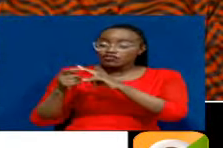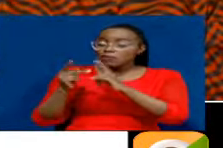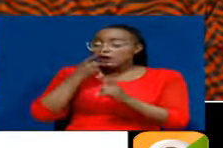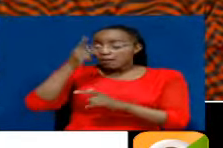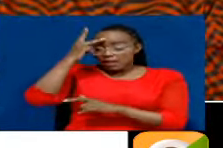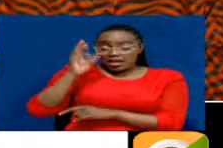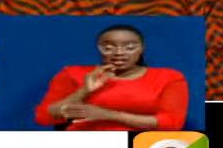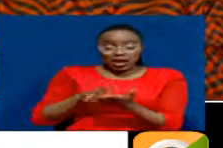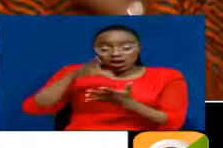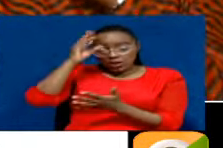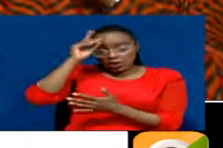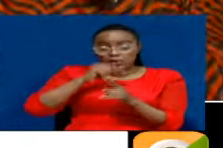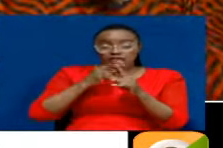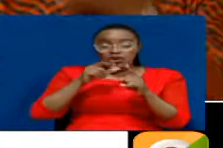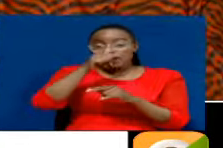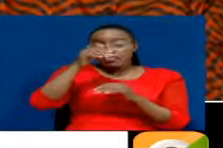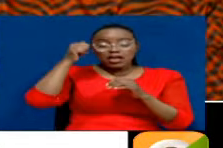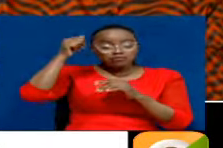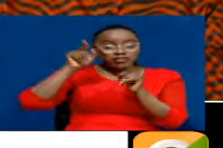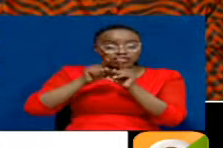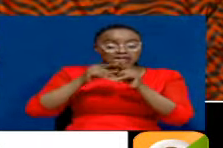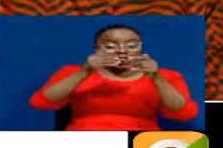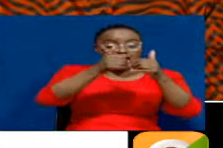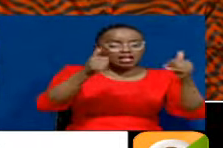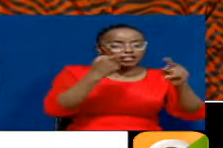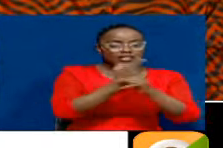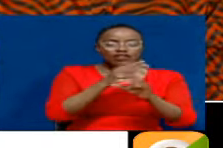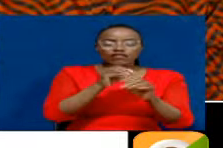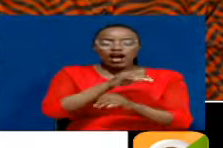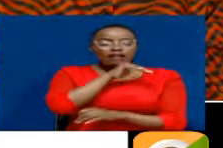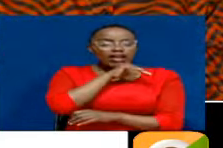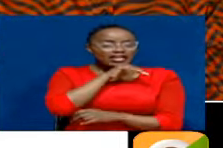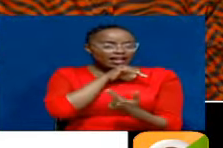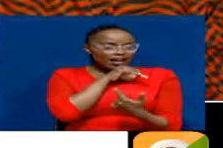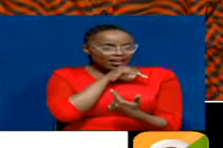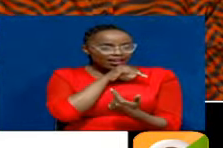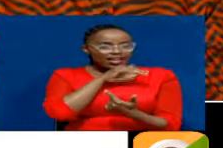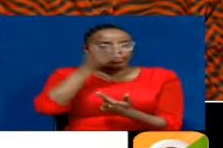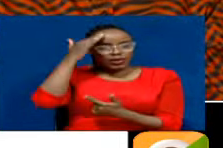parents. It's not different from the other side of the divide. Raila Odinga,